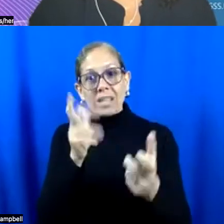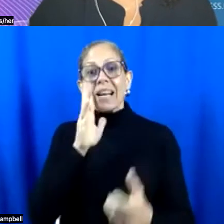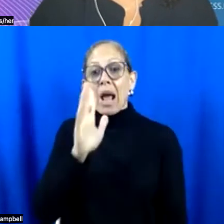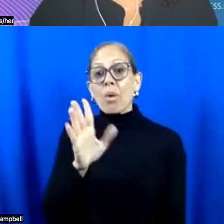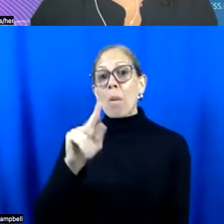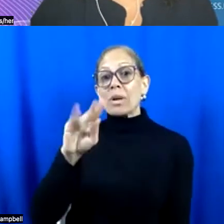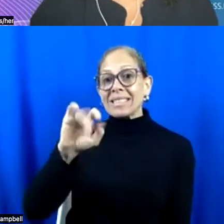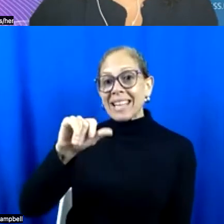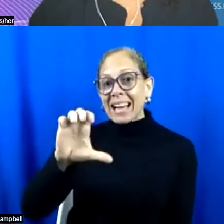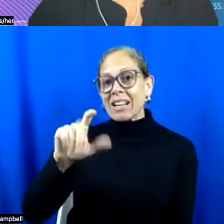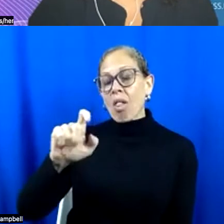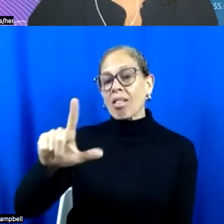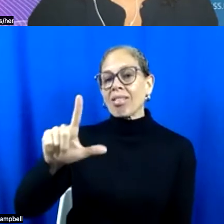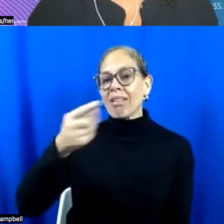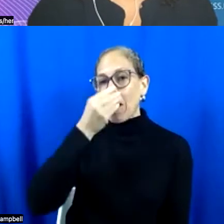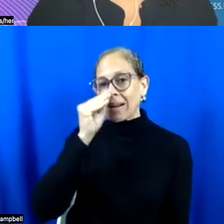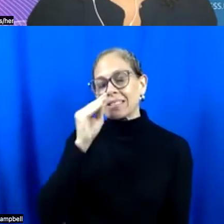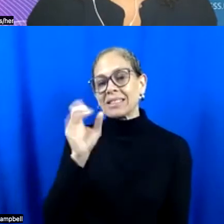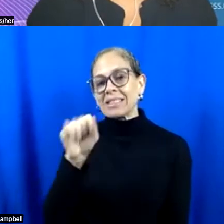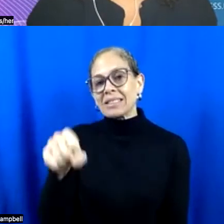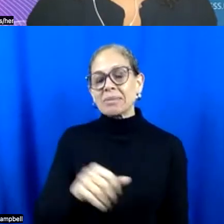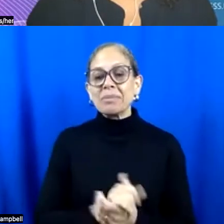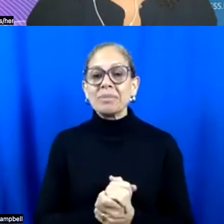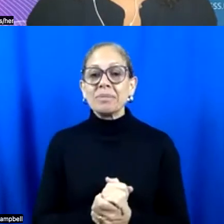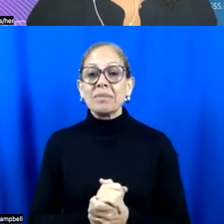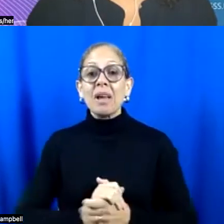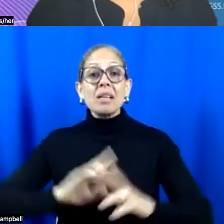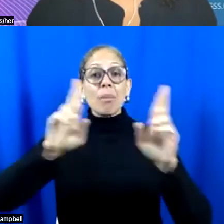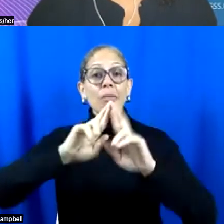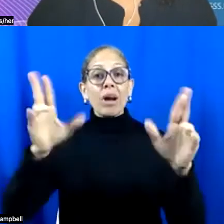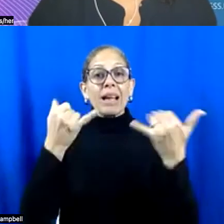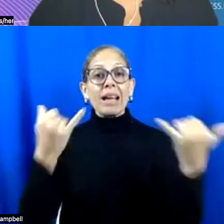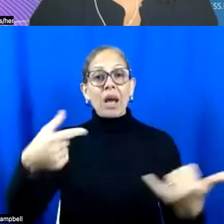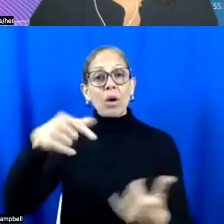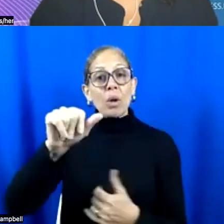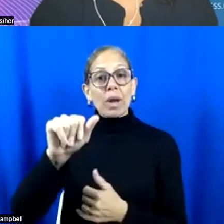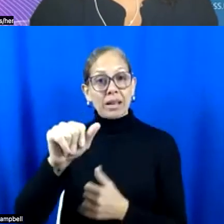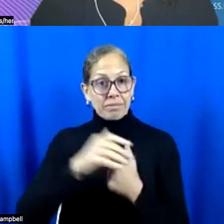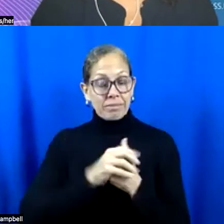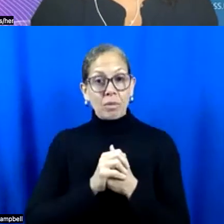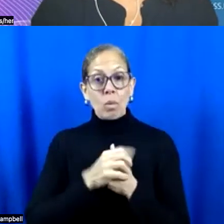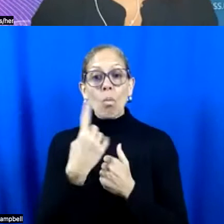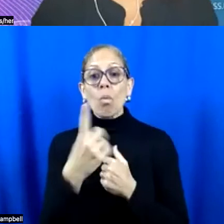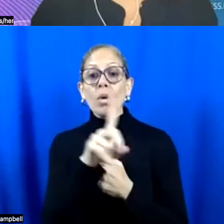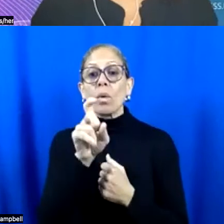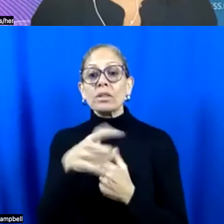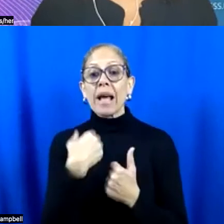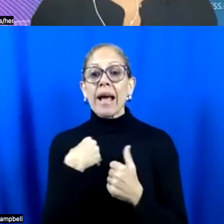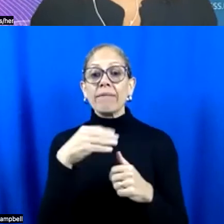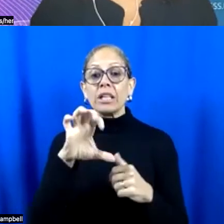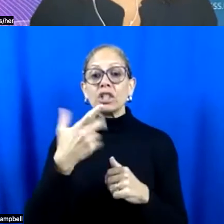to celebrate with you all as well. So I'm ready to switch over to questions. We already have one question in the